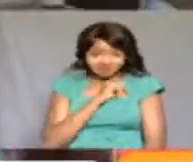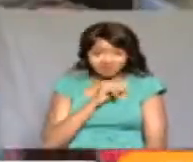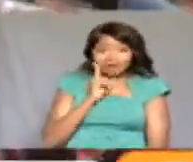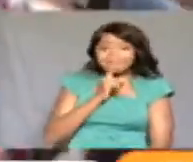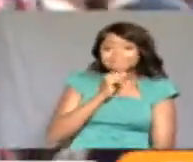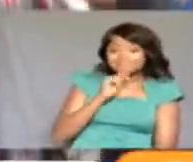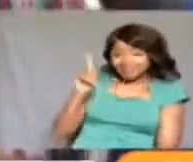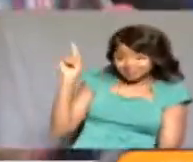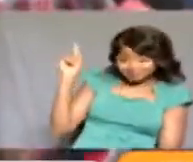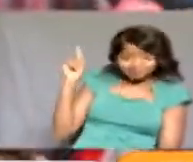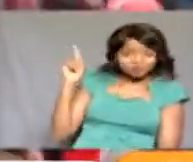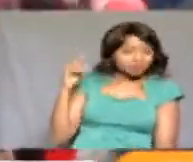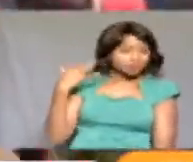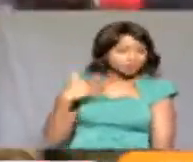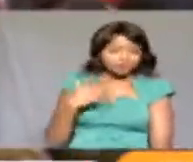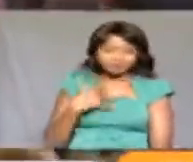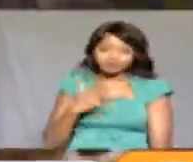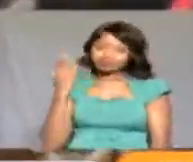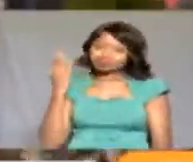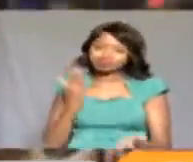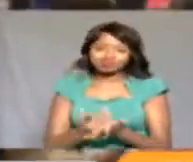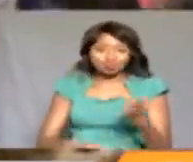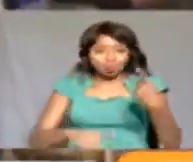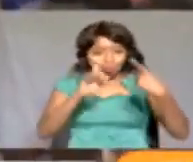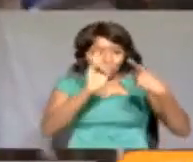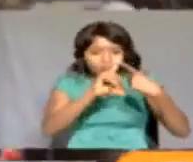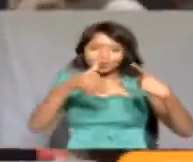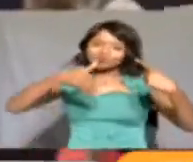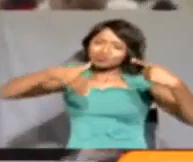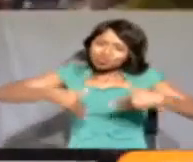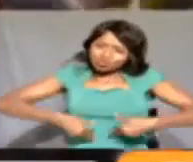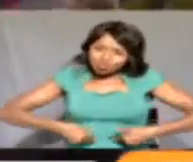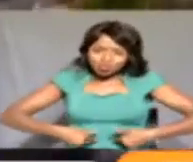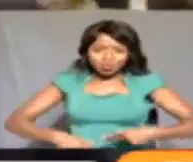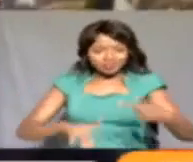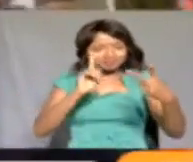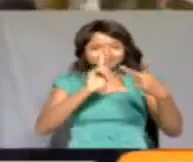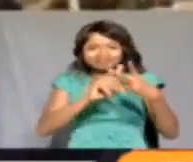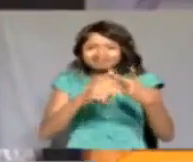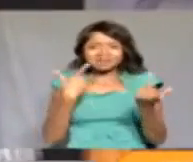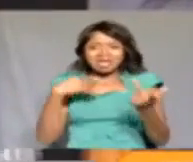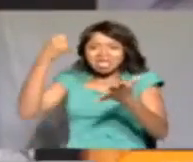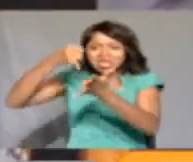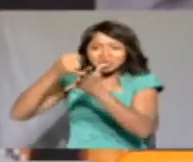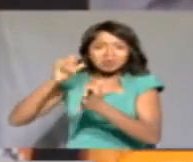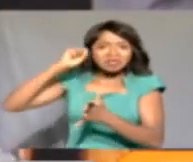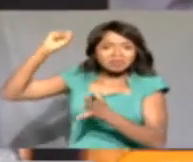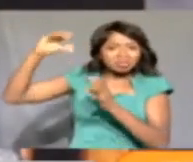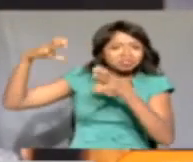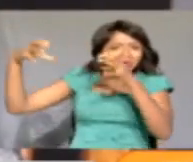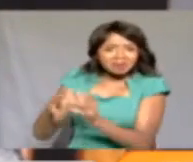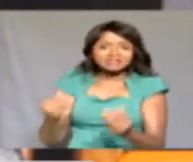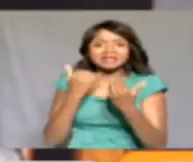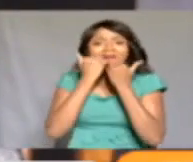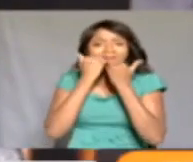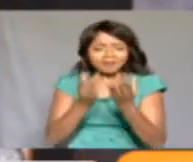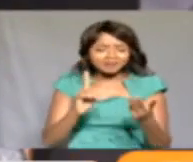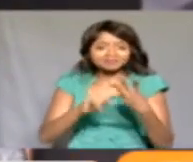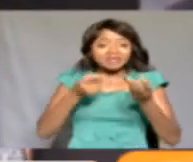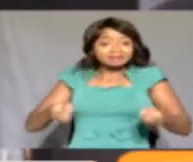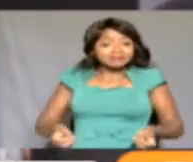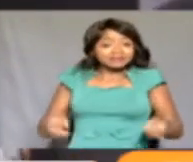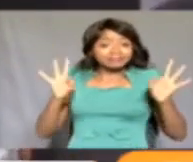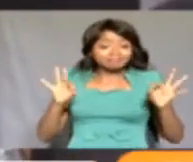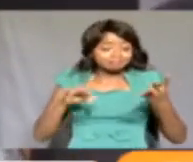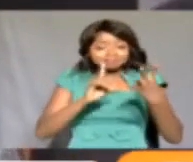all the odds stacked against him. He was too young, did not belong to any political party, was broke, and had